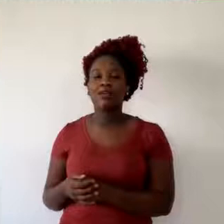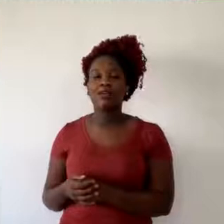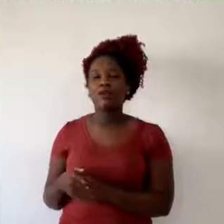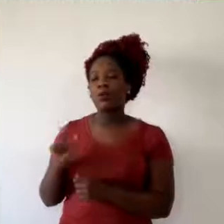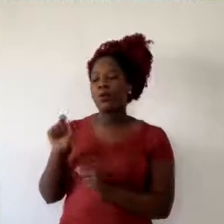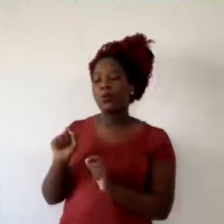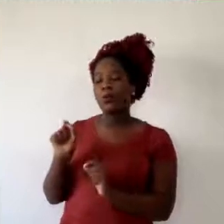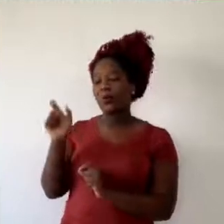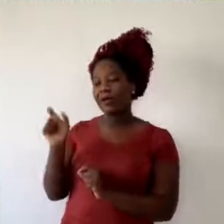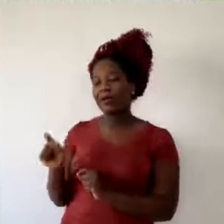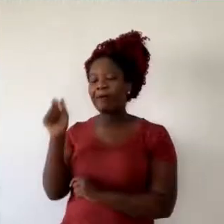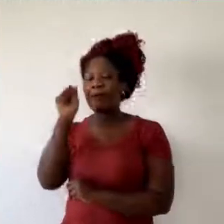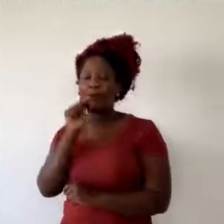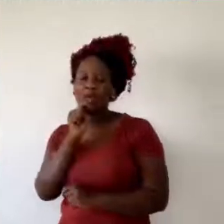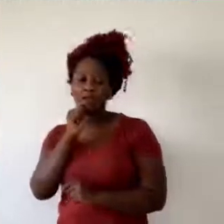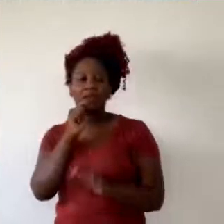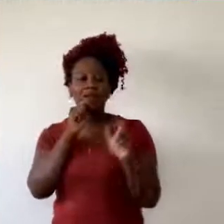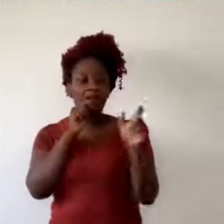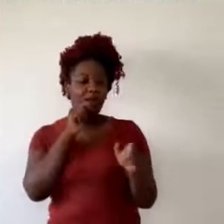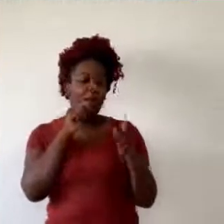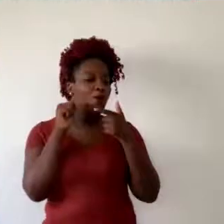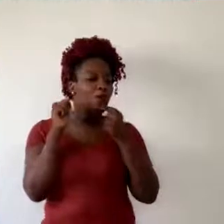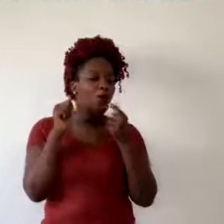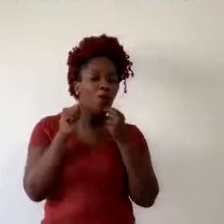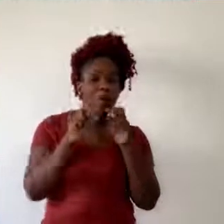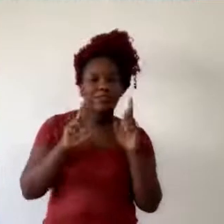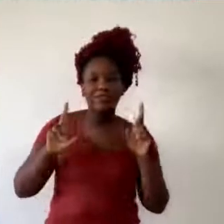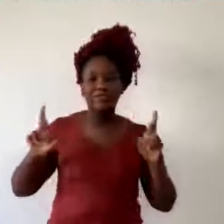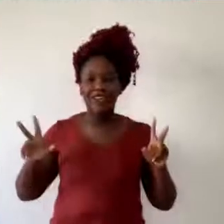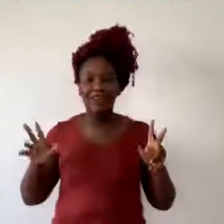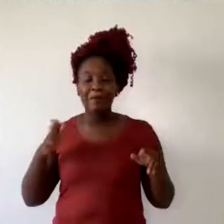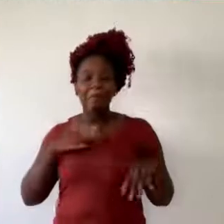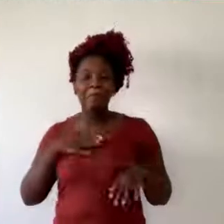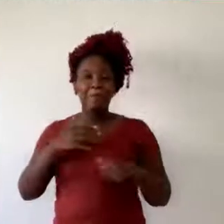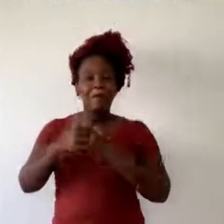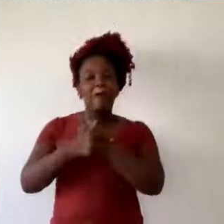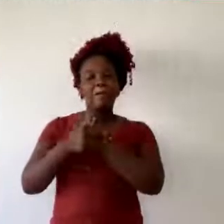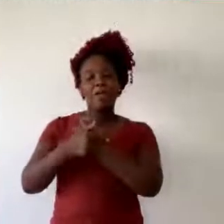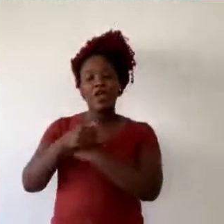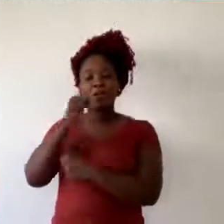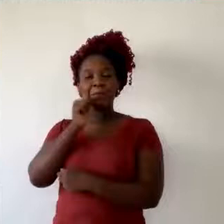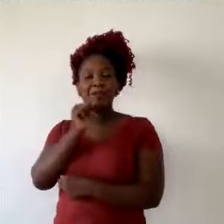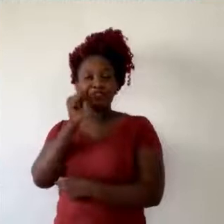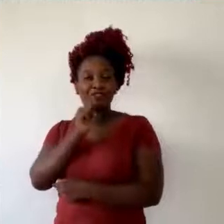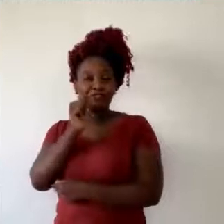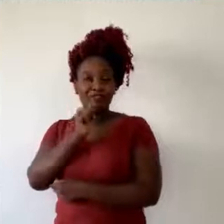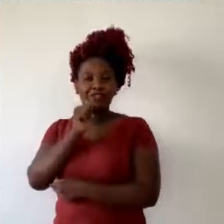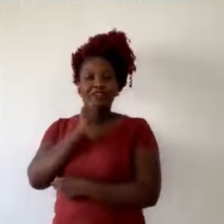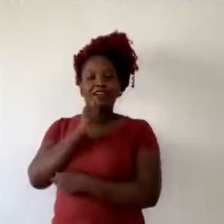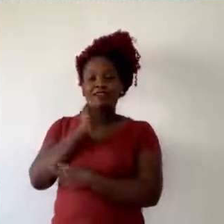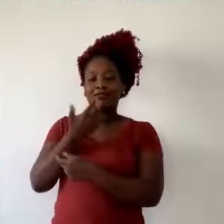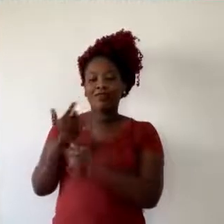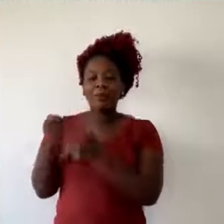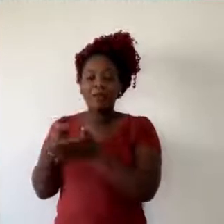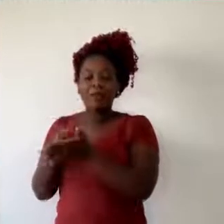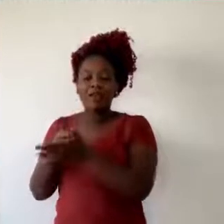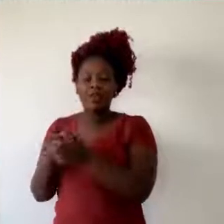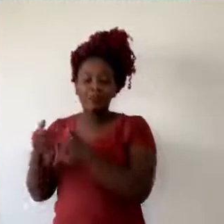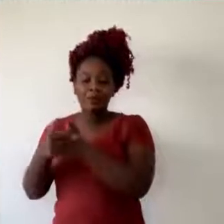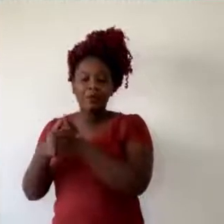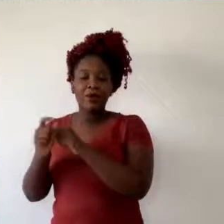what it is to be a woman, what is my role as a woman, as a